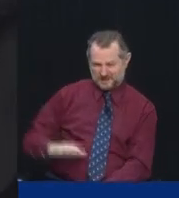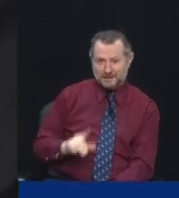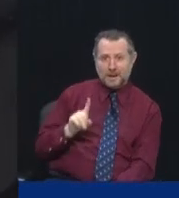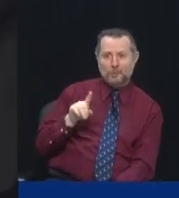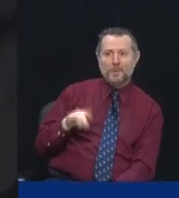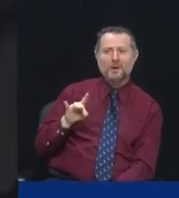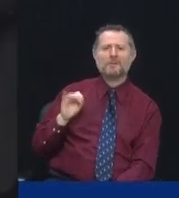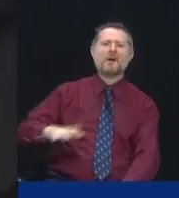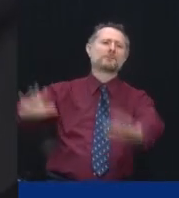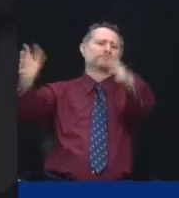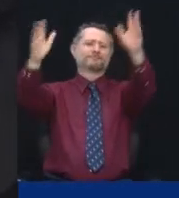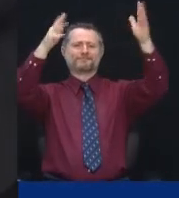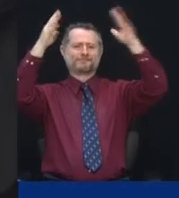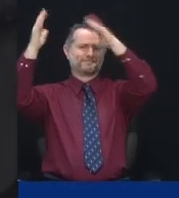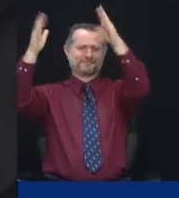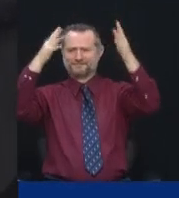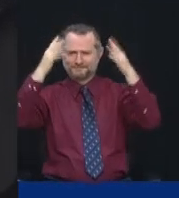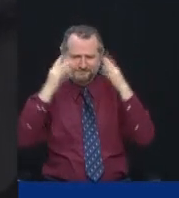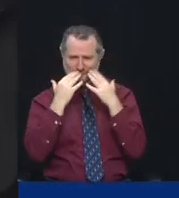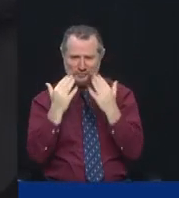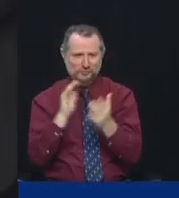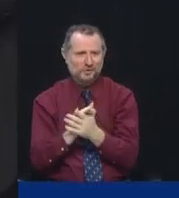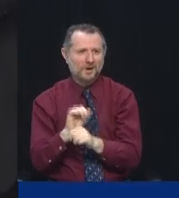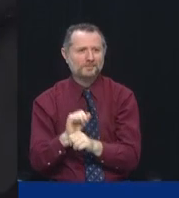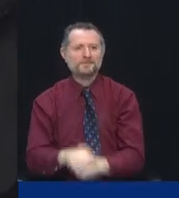round of applause.